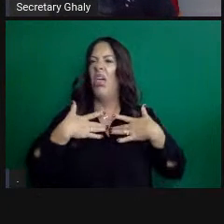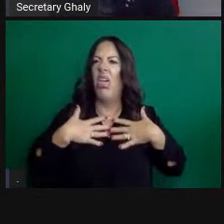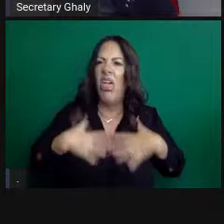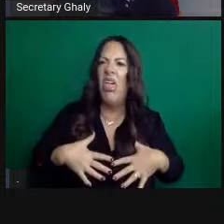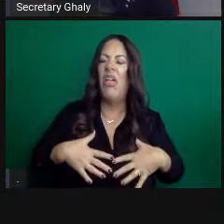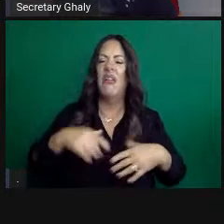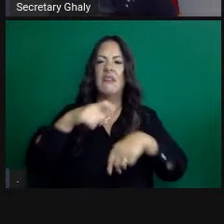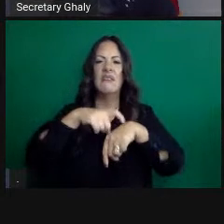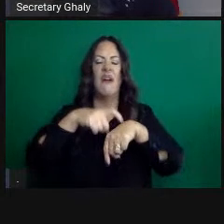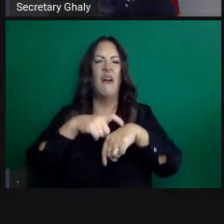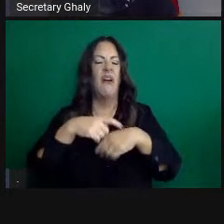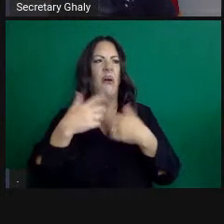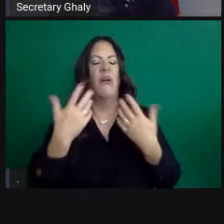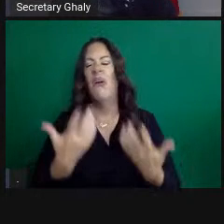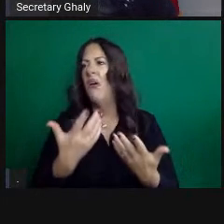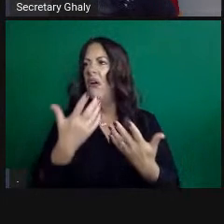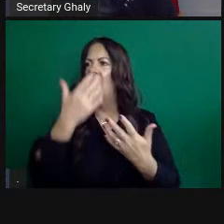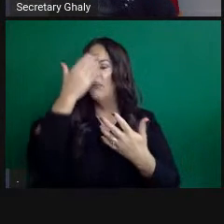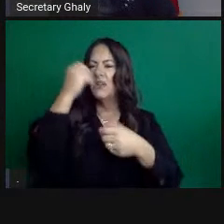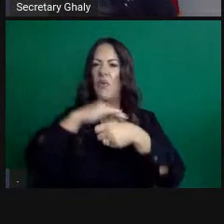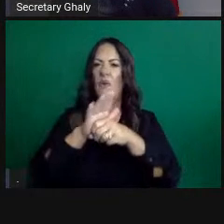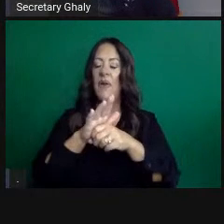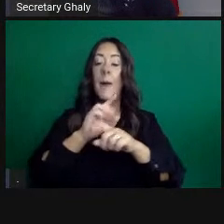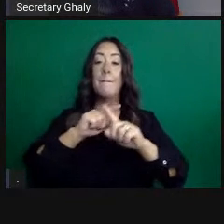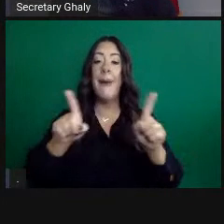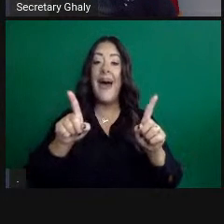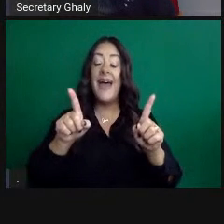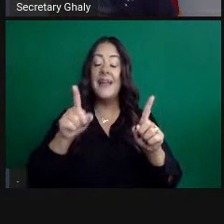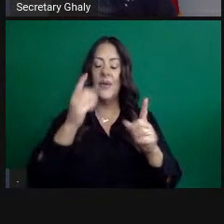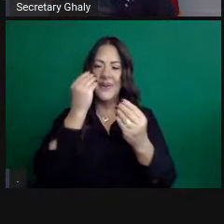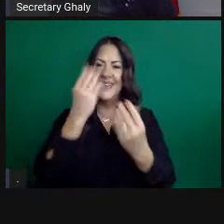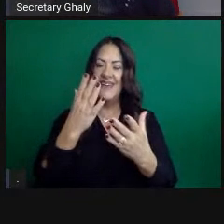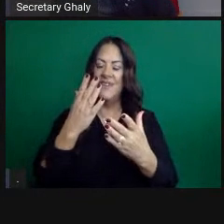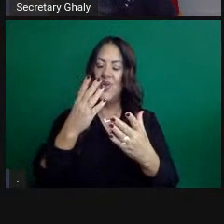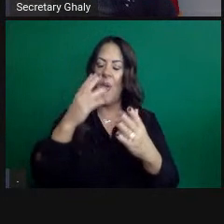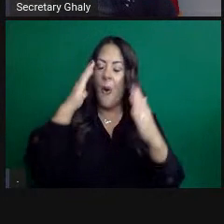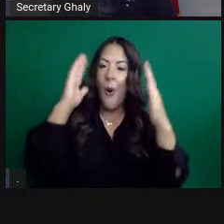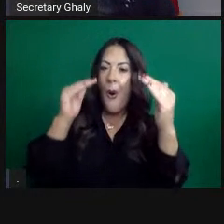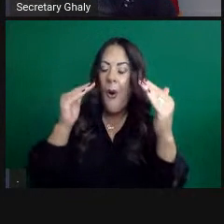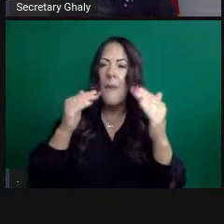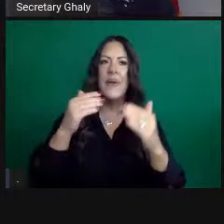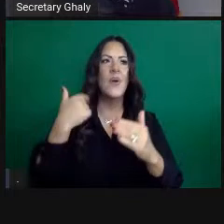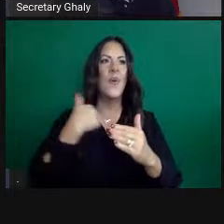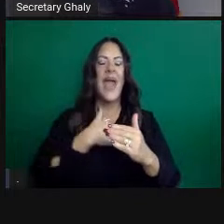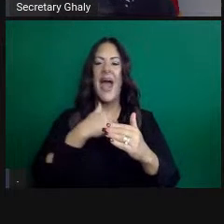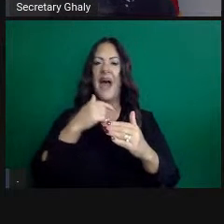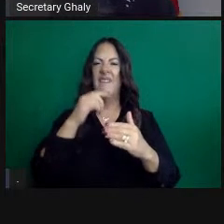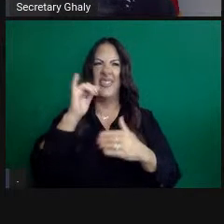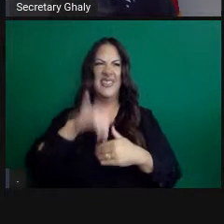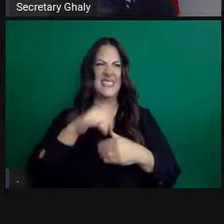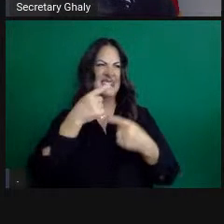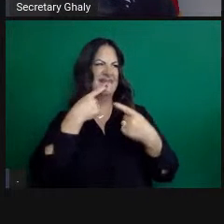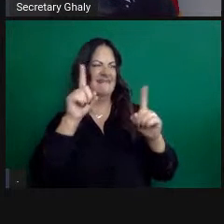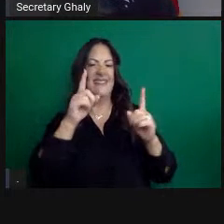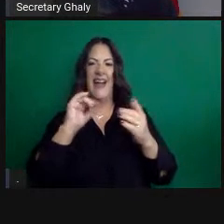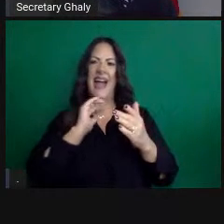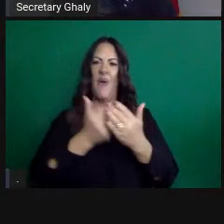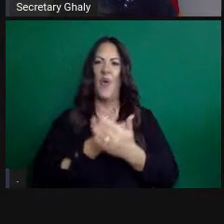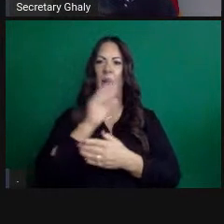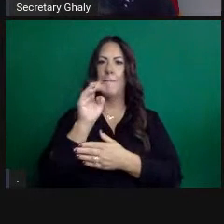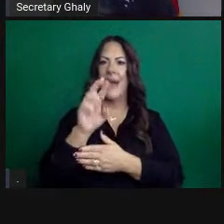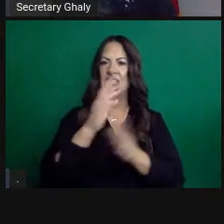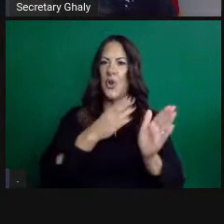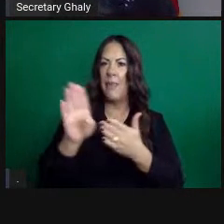that we're unveiling today is the bright hope that I expect us to see more and more throughout the year. And